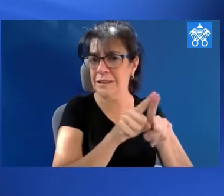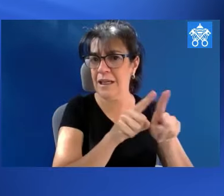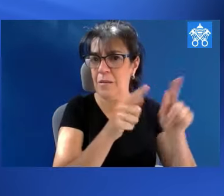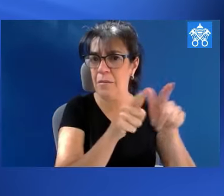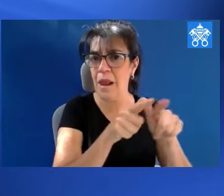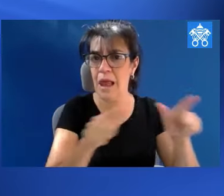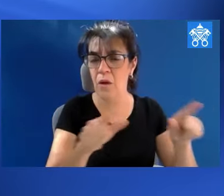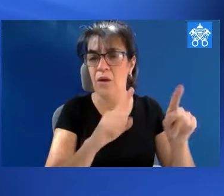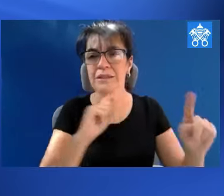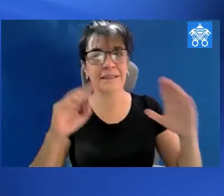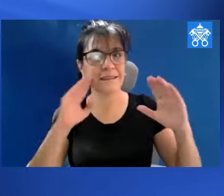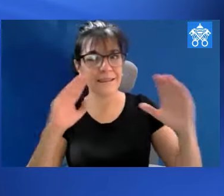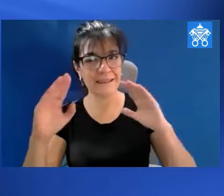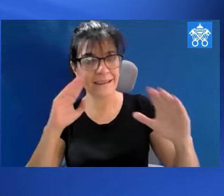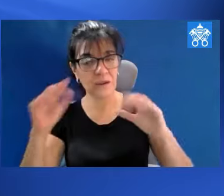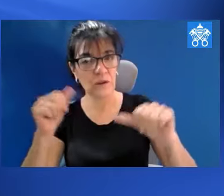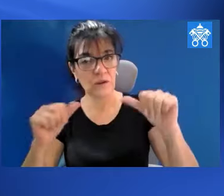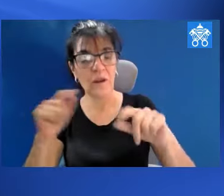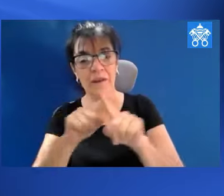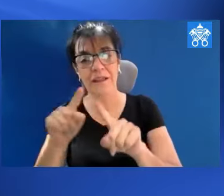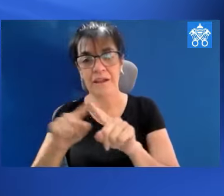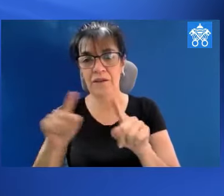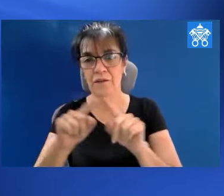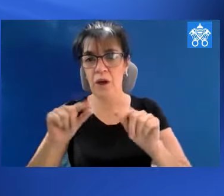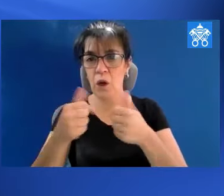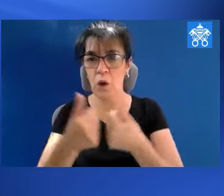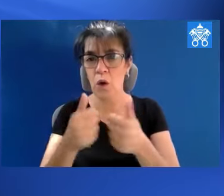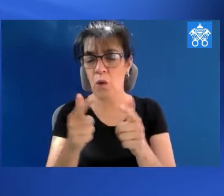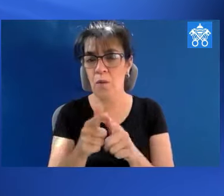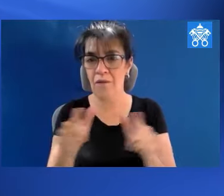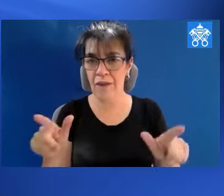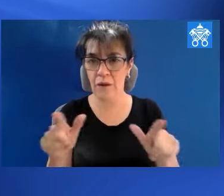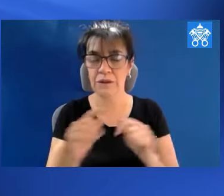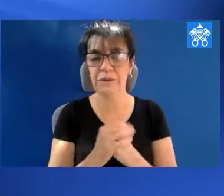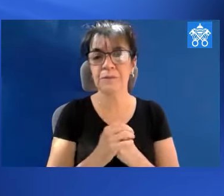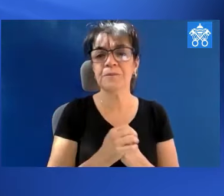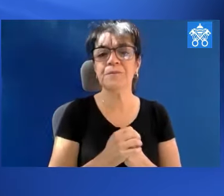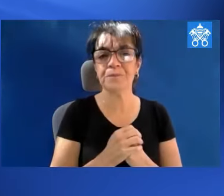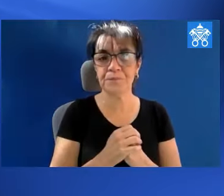as well as an exchange of greetings between the Holy Father and the various language groups.